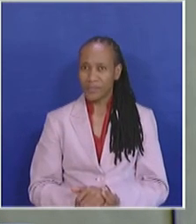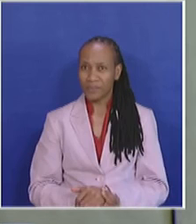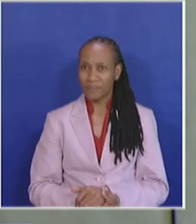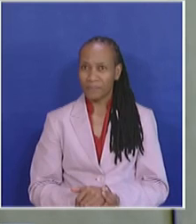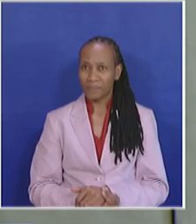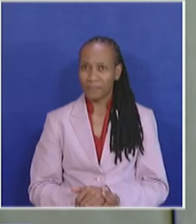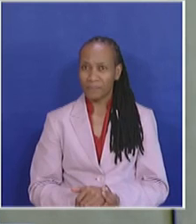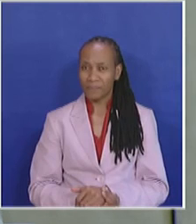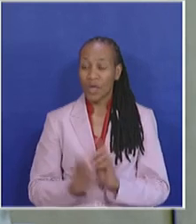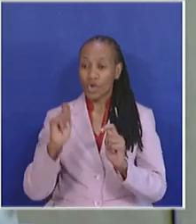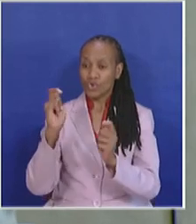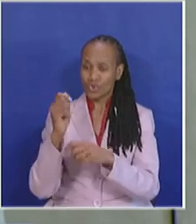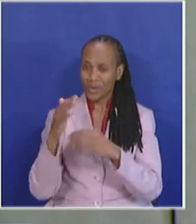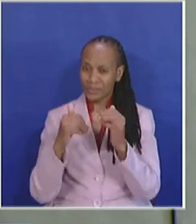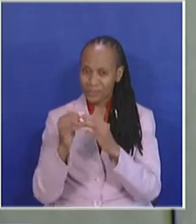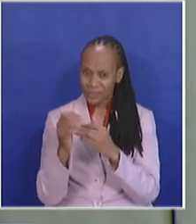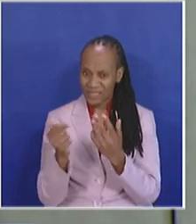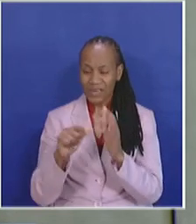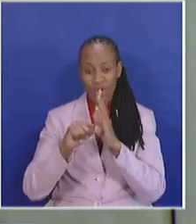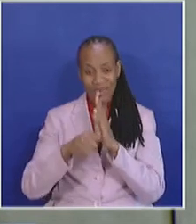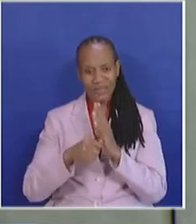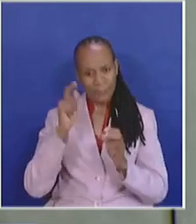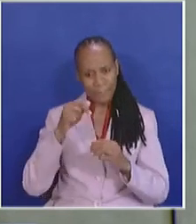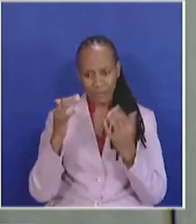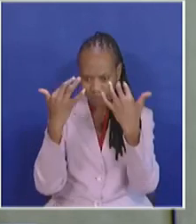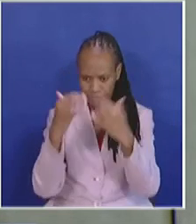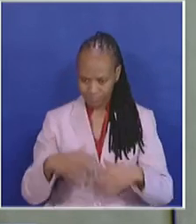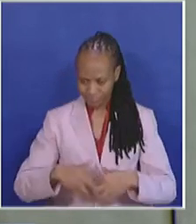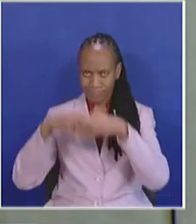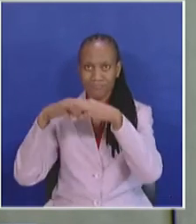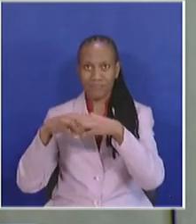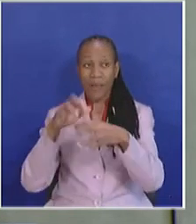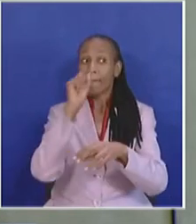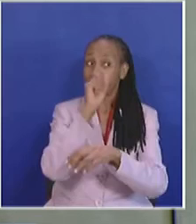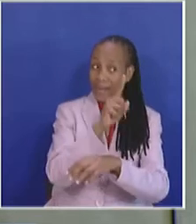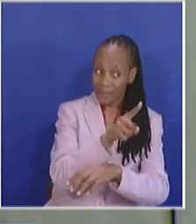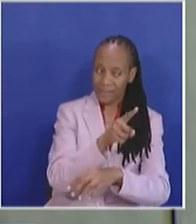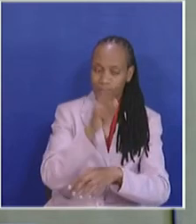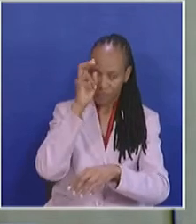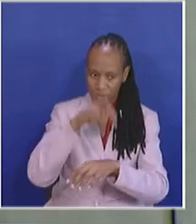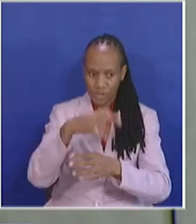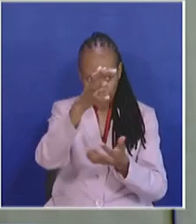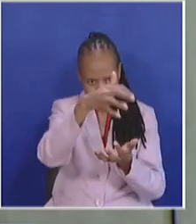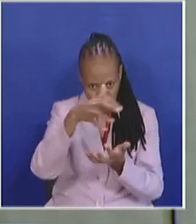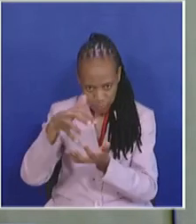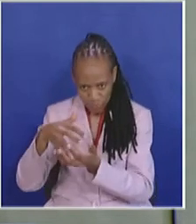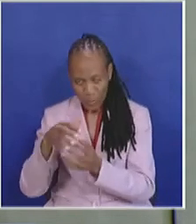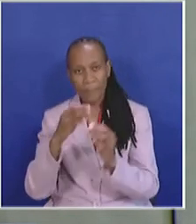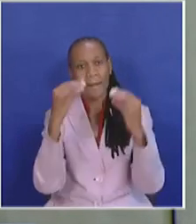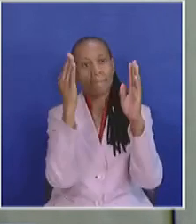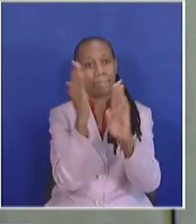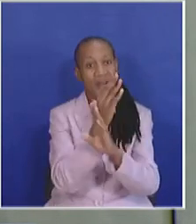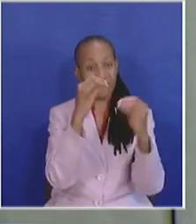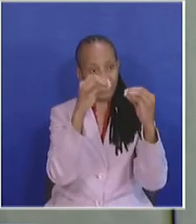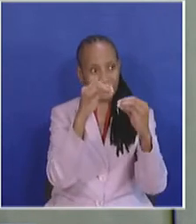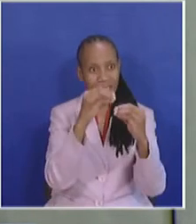provision. Rural infrastructure grants should be created, but we should mobilize the private sector as well. If you remember very